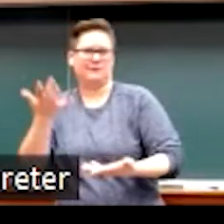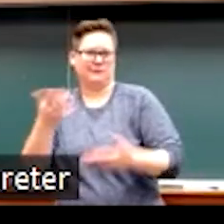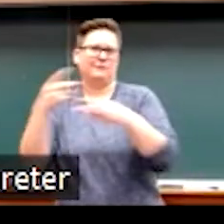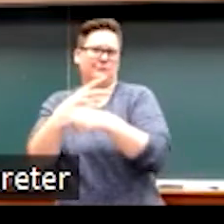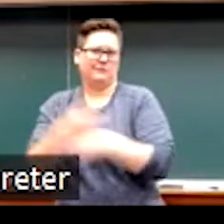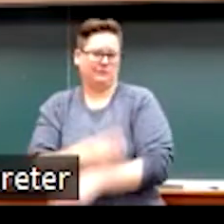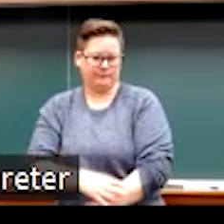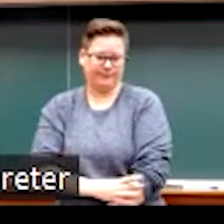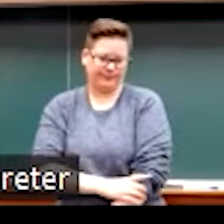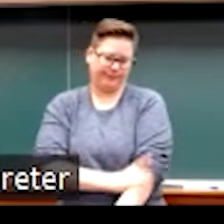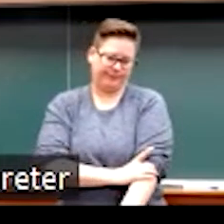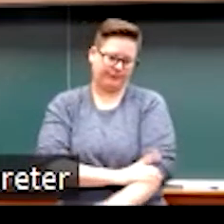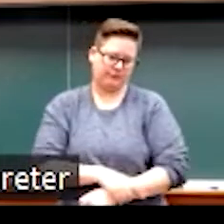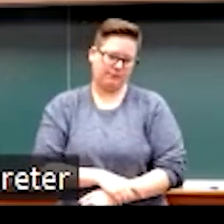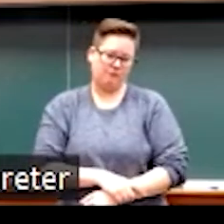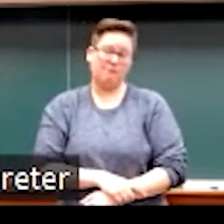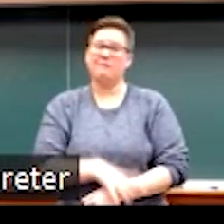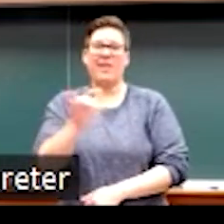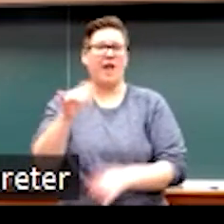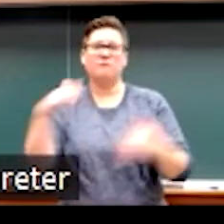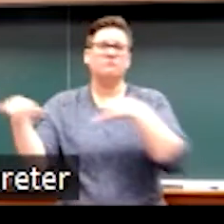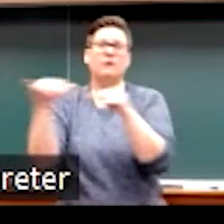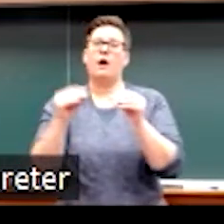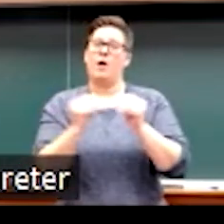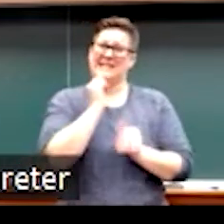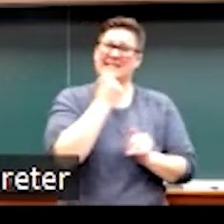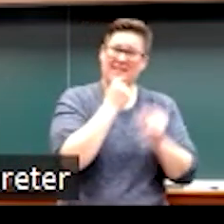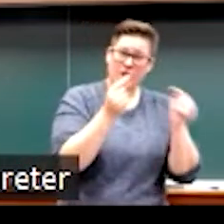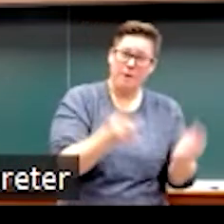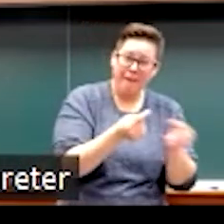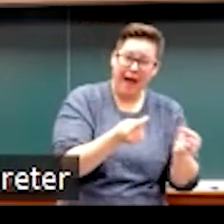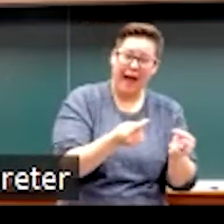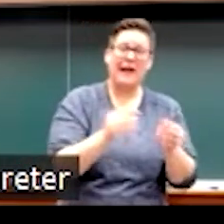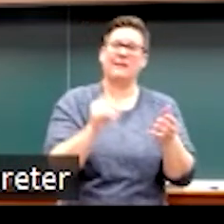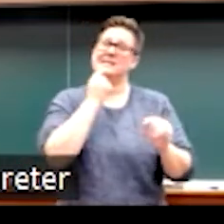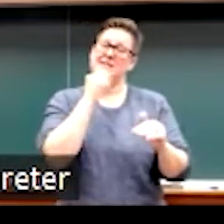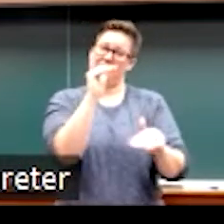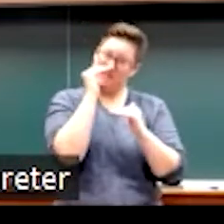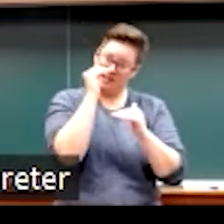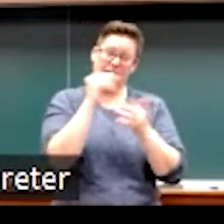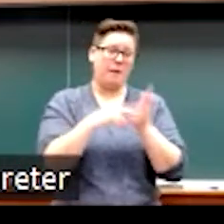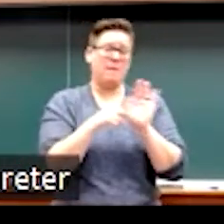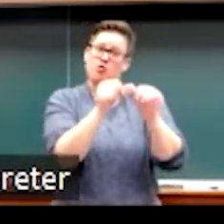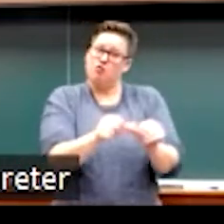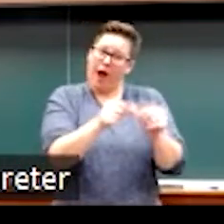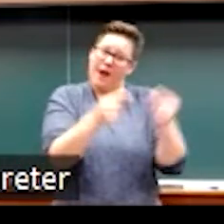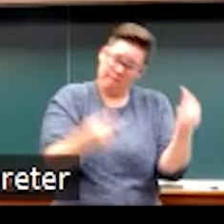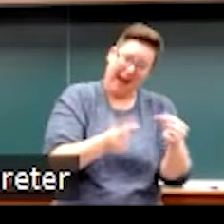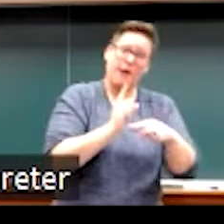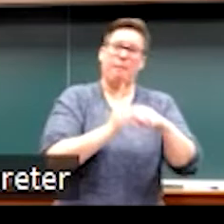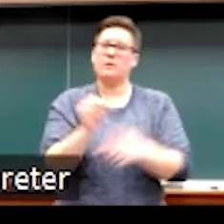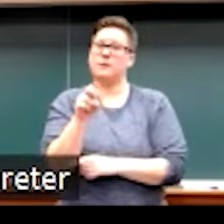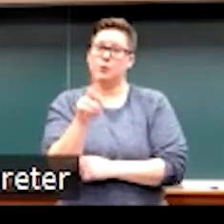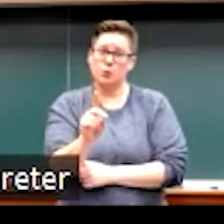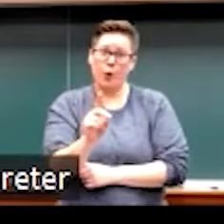ante. And that goes across the board in terms of more severe pain and impairment. So this is saying people with chronic pain plus a substance